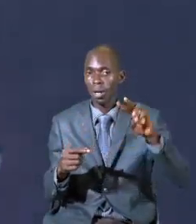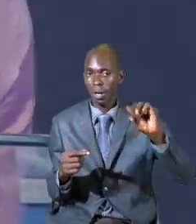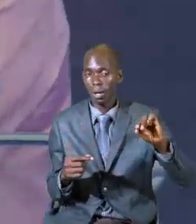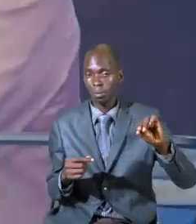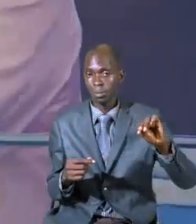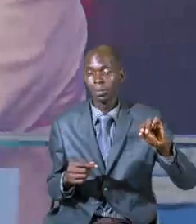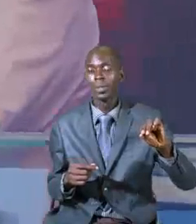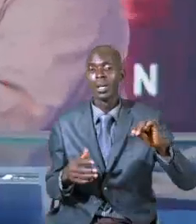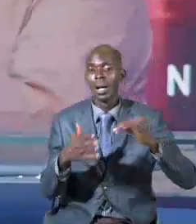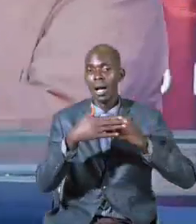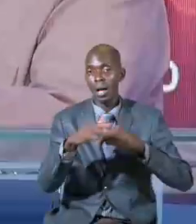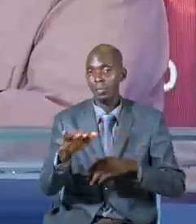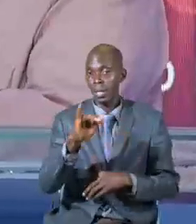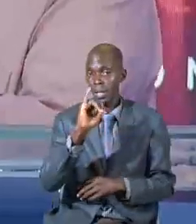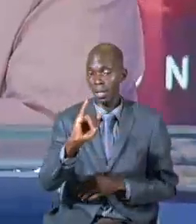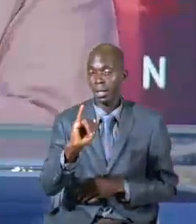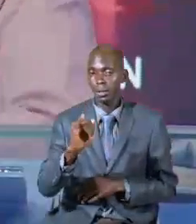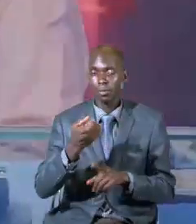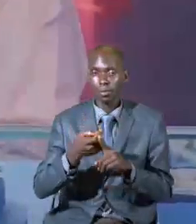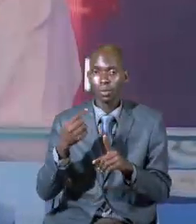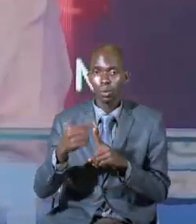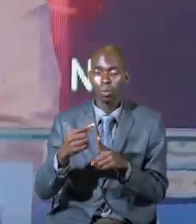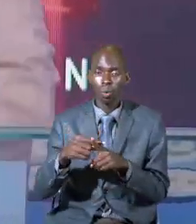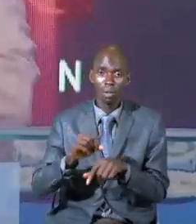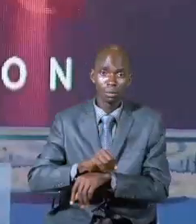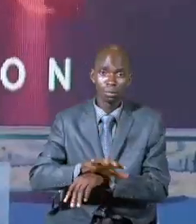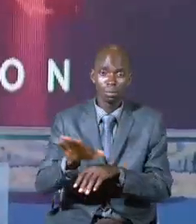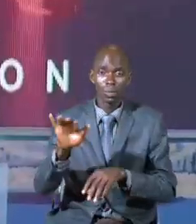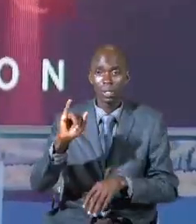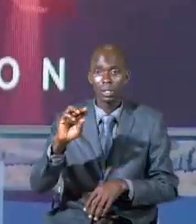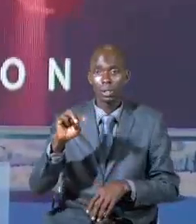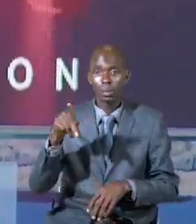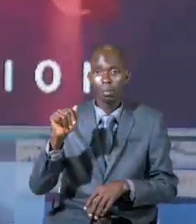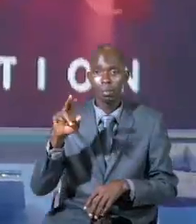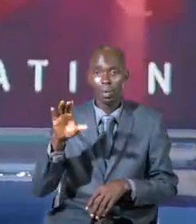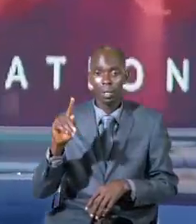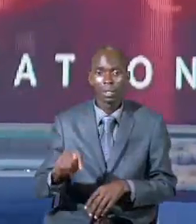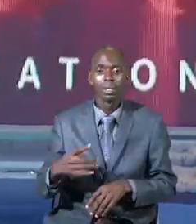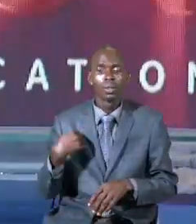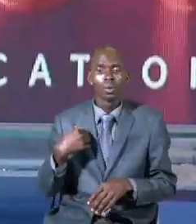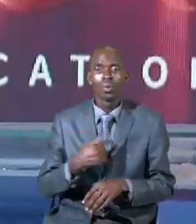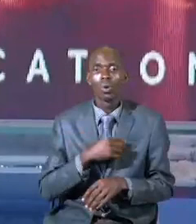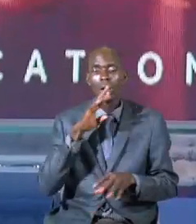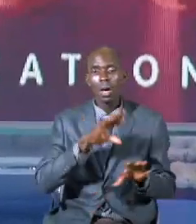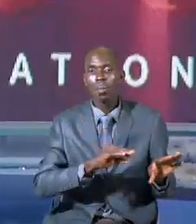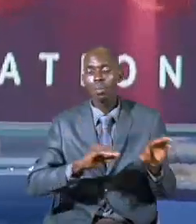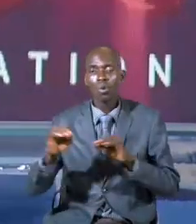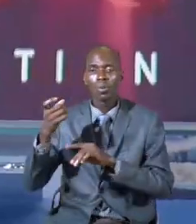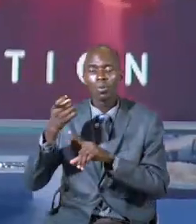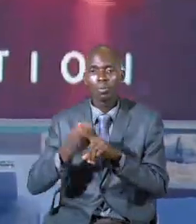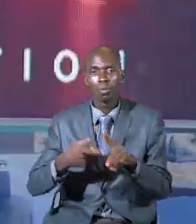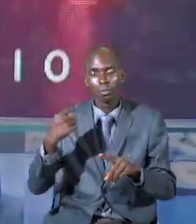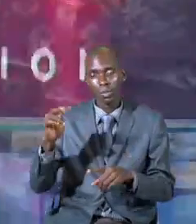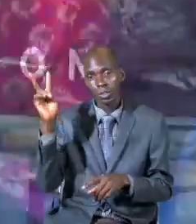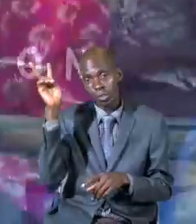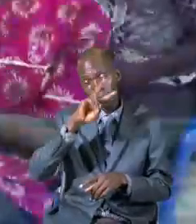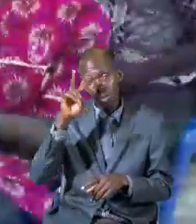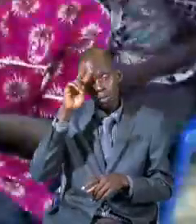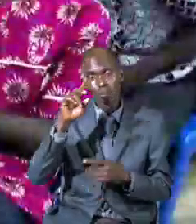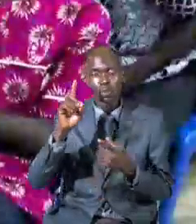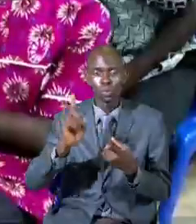up from mediocrity to mastery by a miracle. 3 points we're looking at quickly.